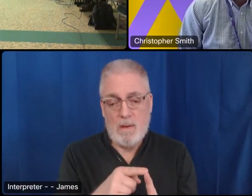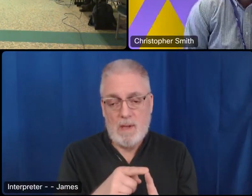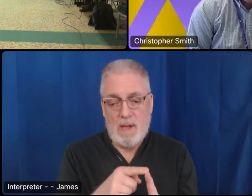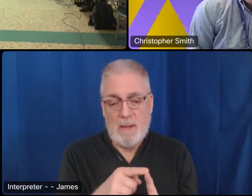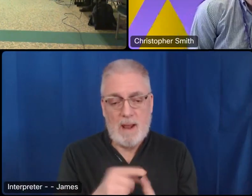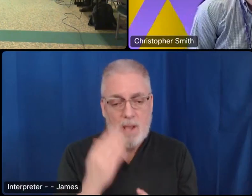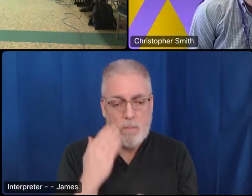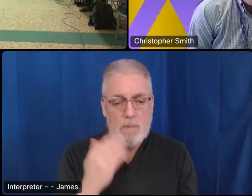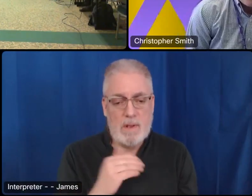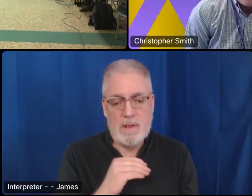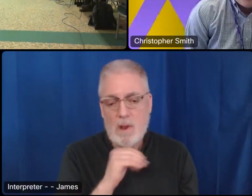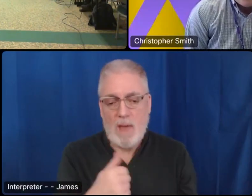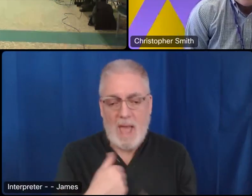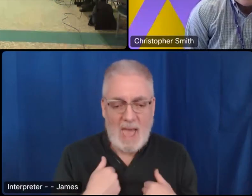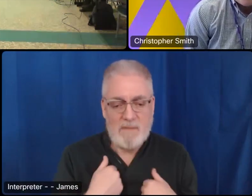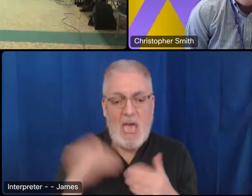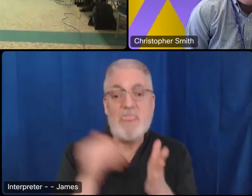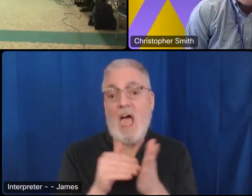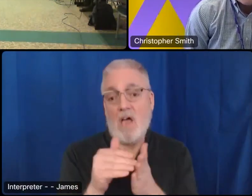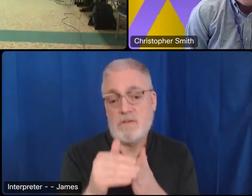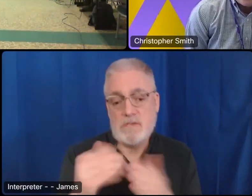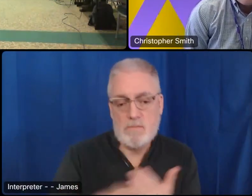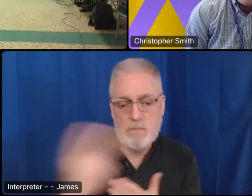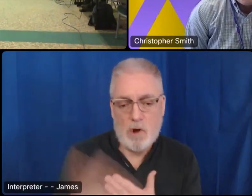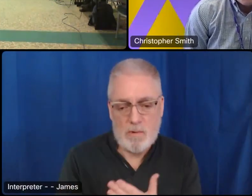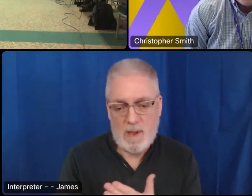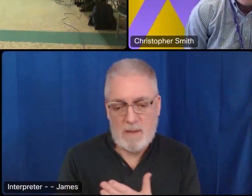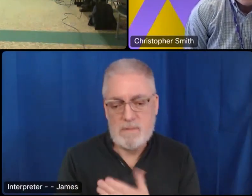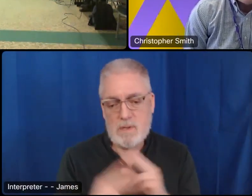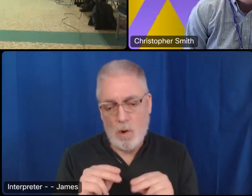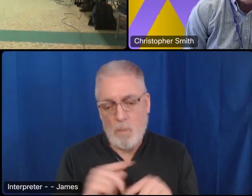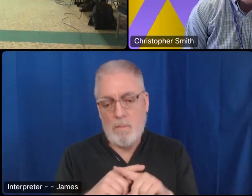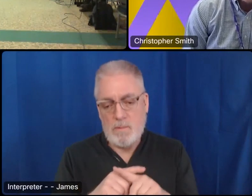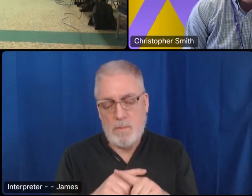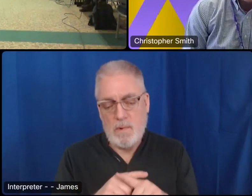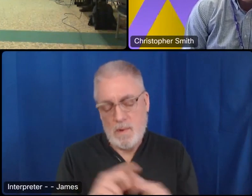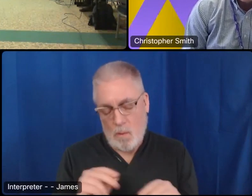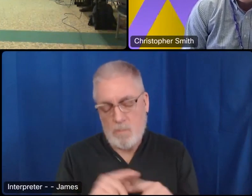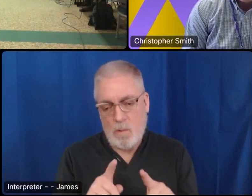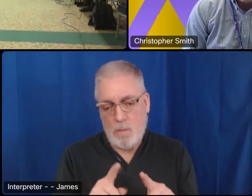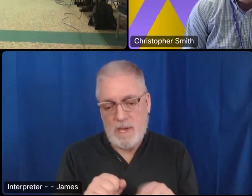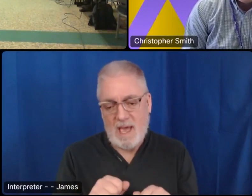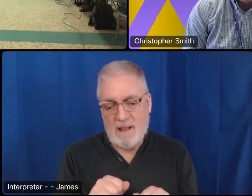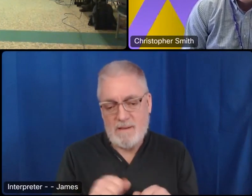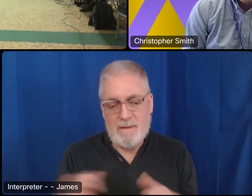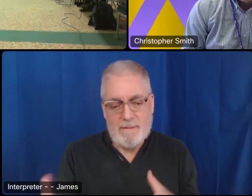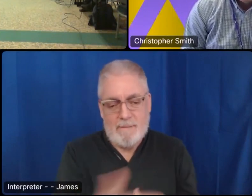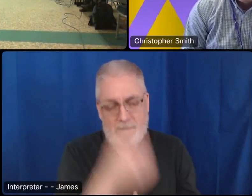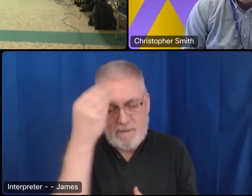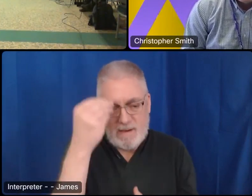programs. We might want to also consider like including it as a specific resource on our